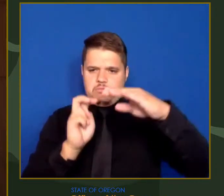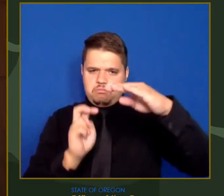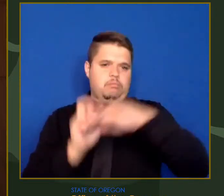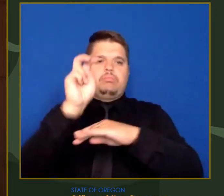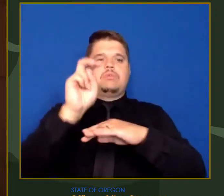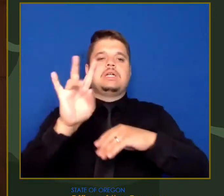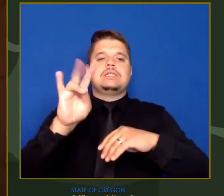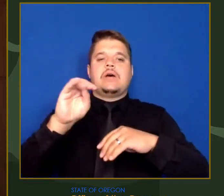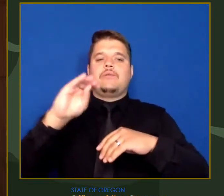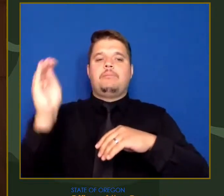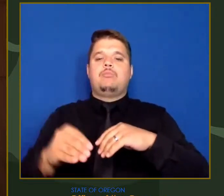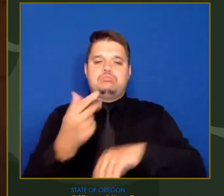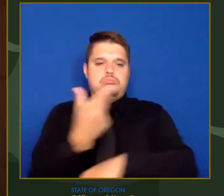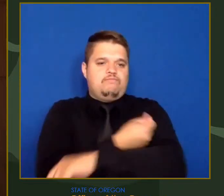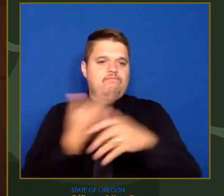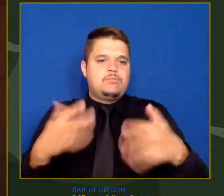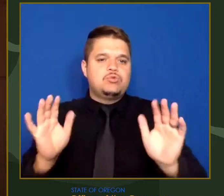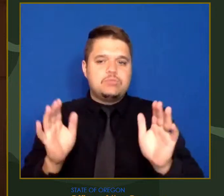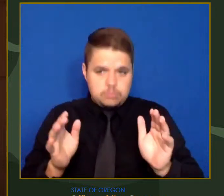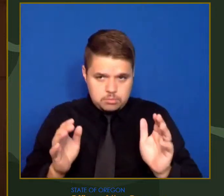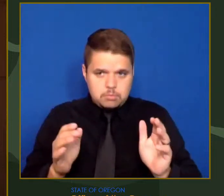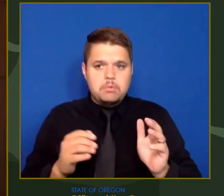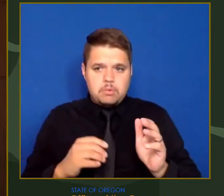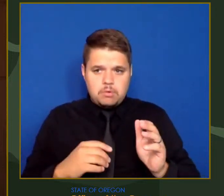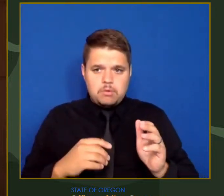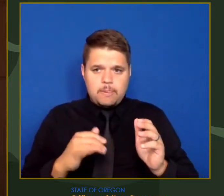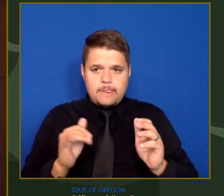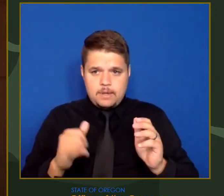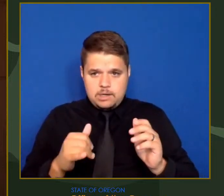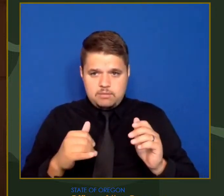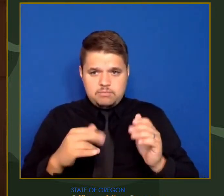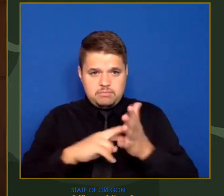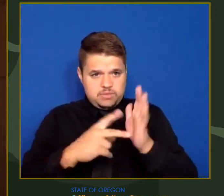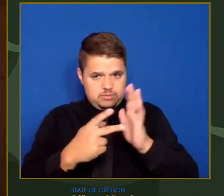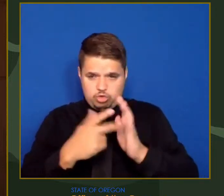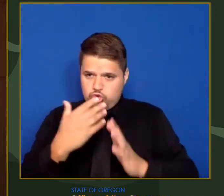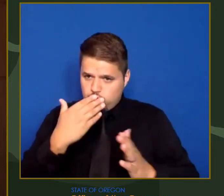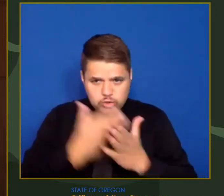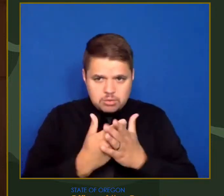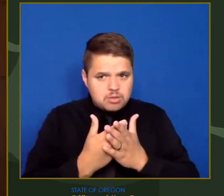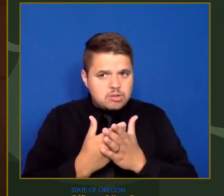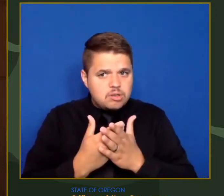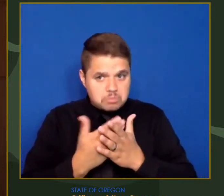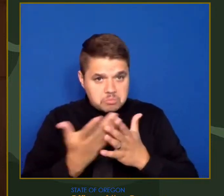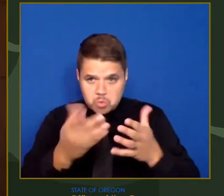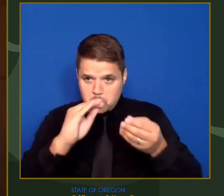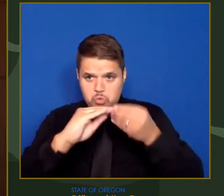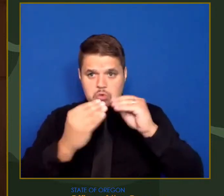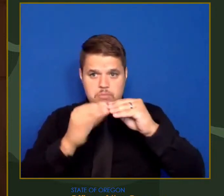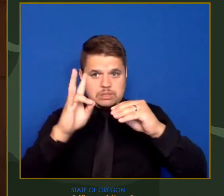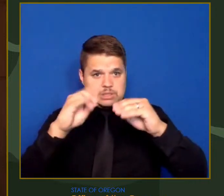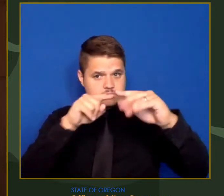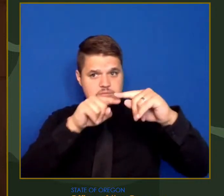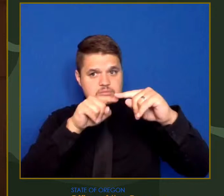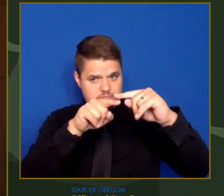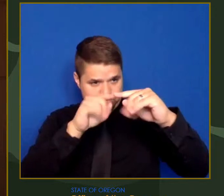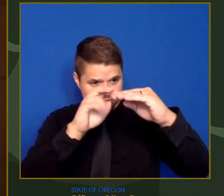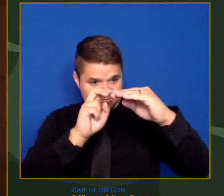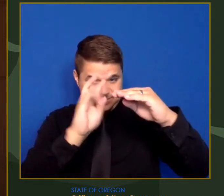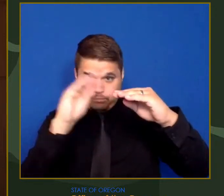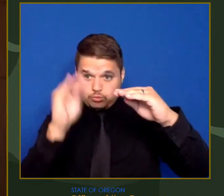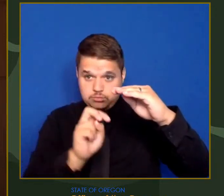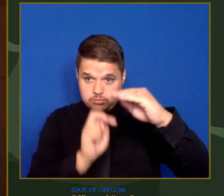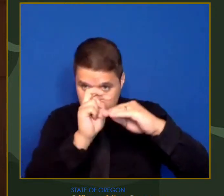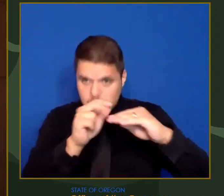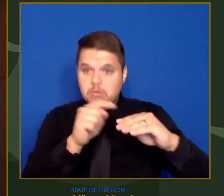make that sound like a slam dunk, but do the numbers back that up? Is it pretty clear that the rates are going to continue at such a